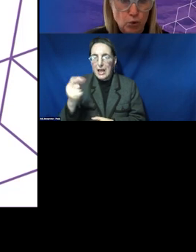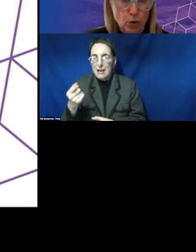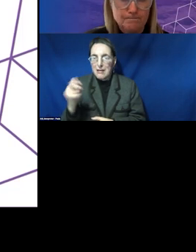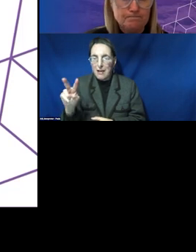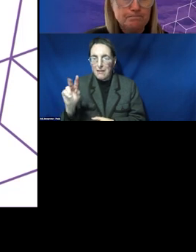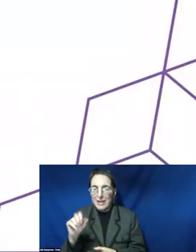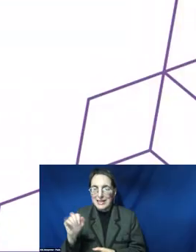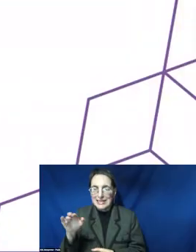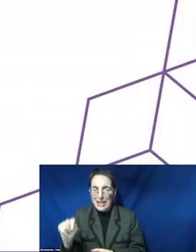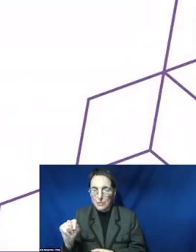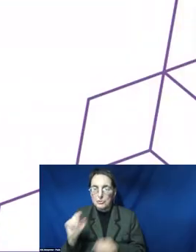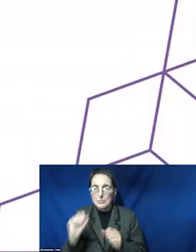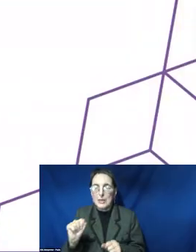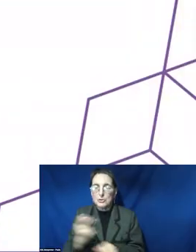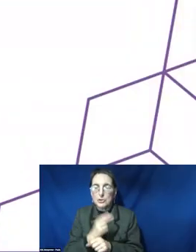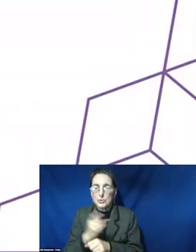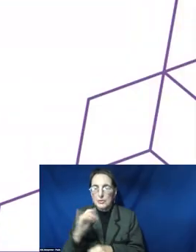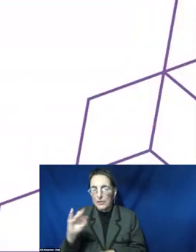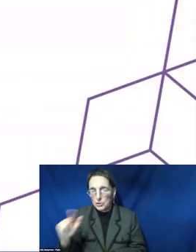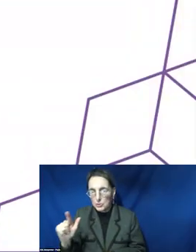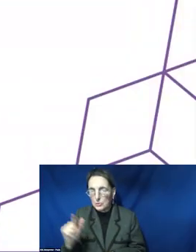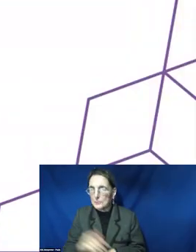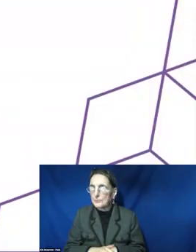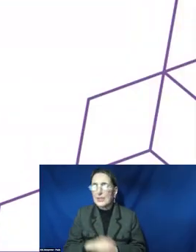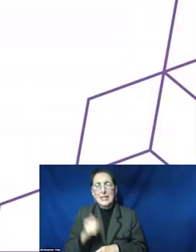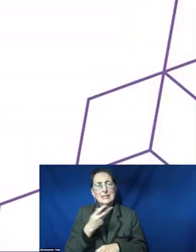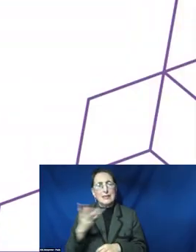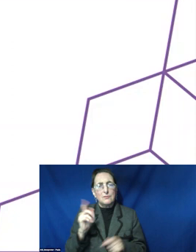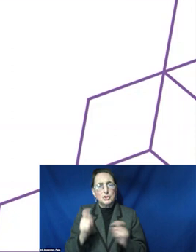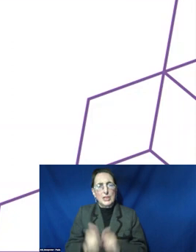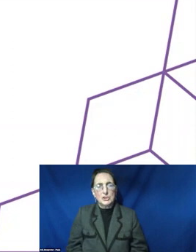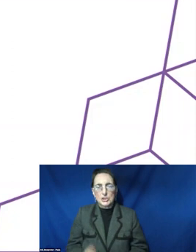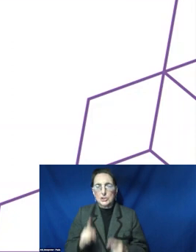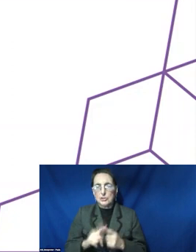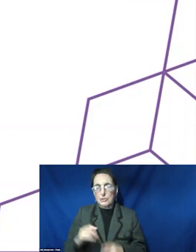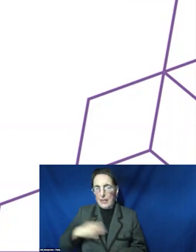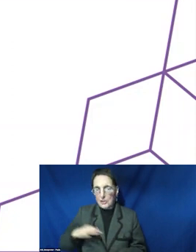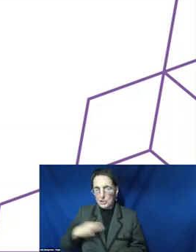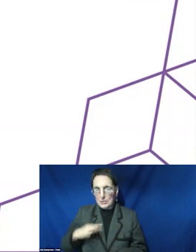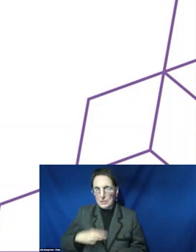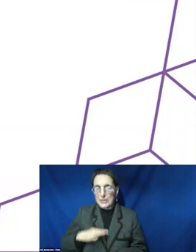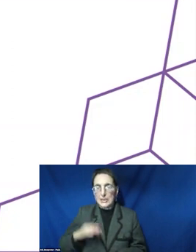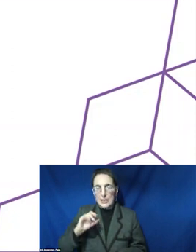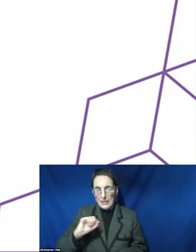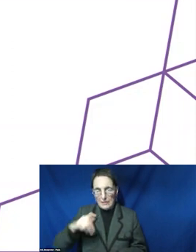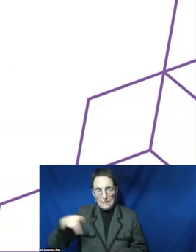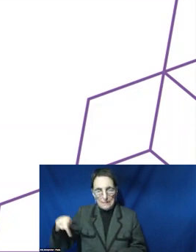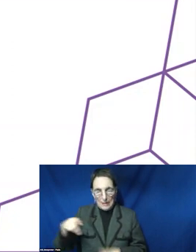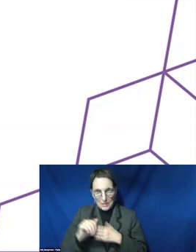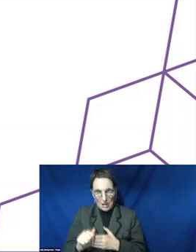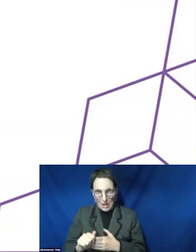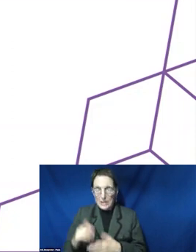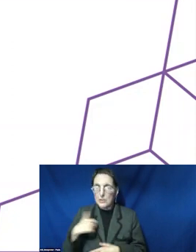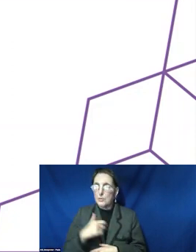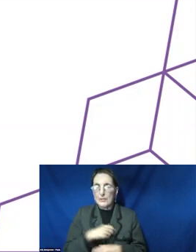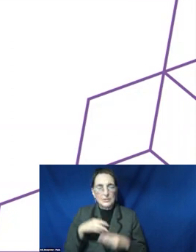the tool. There have been a number of changes to eligibility in the PAP guide. And we've